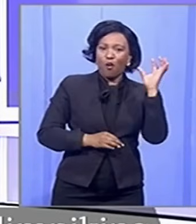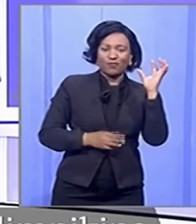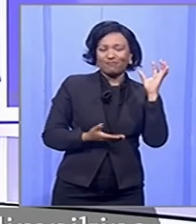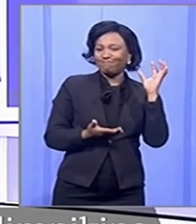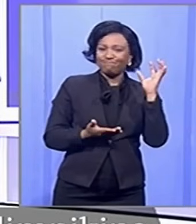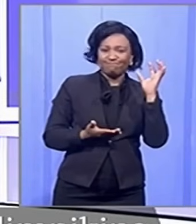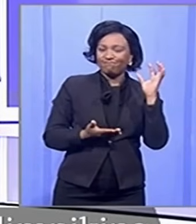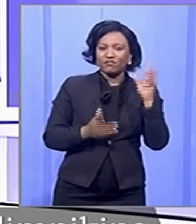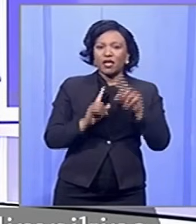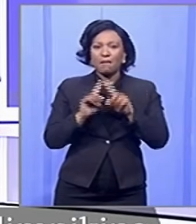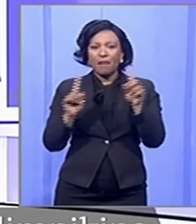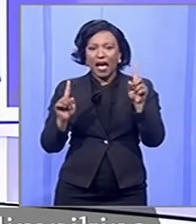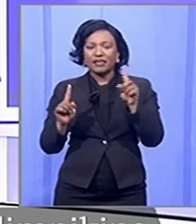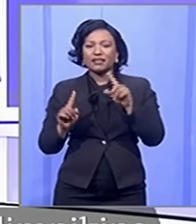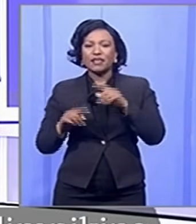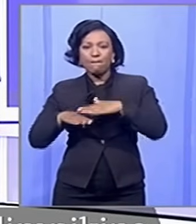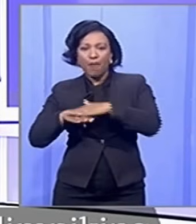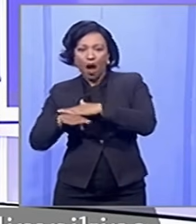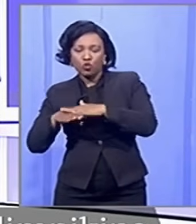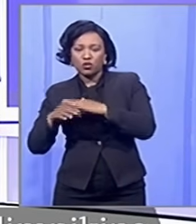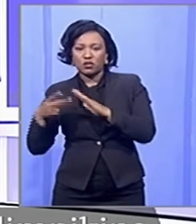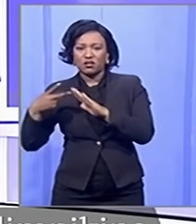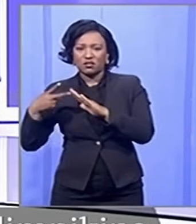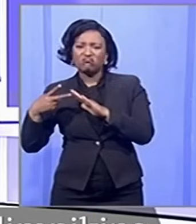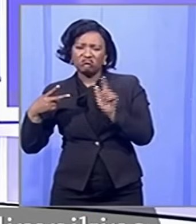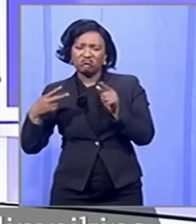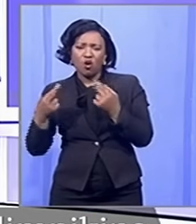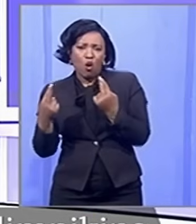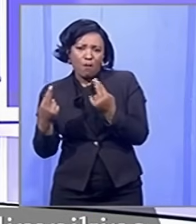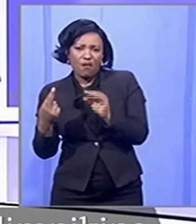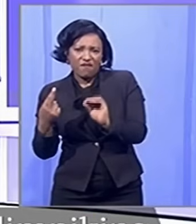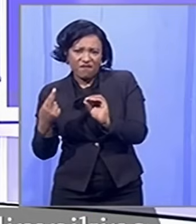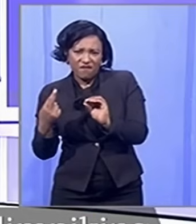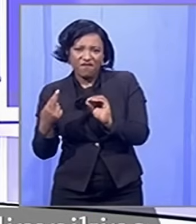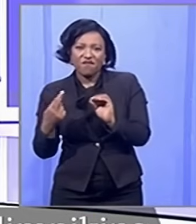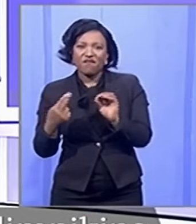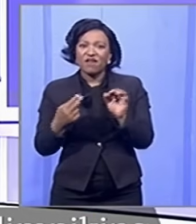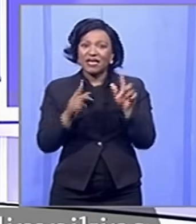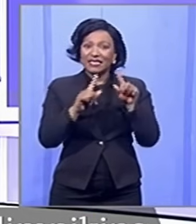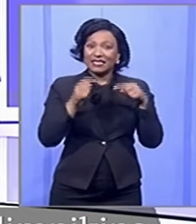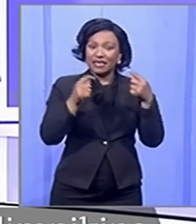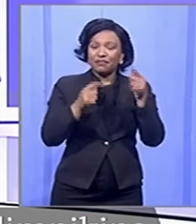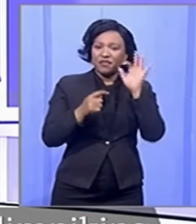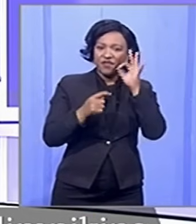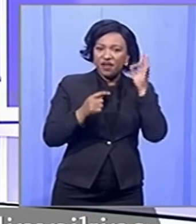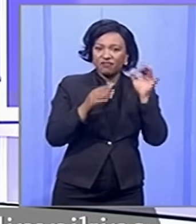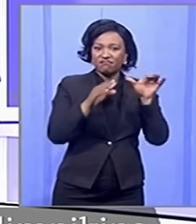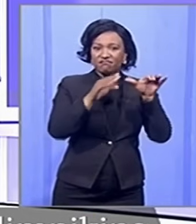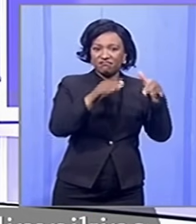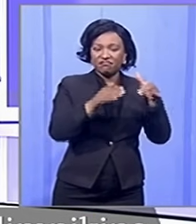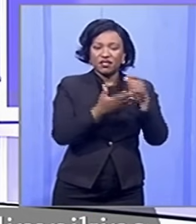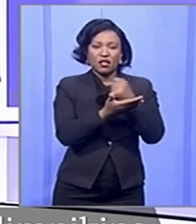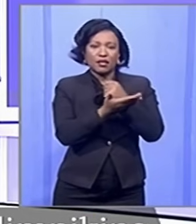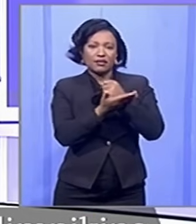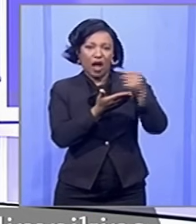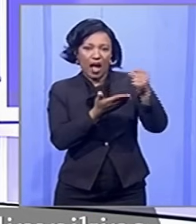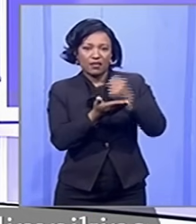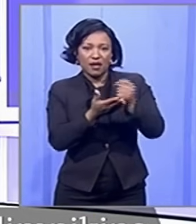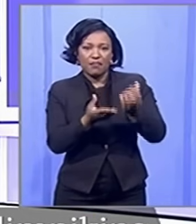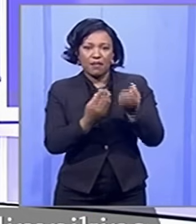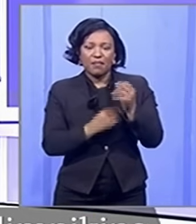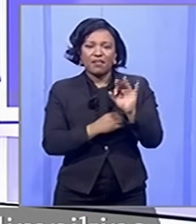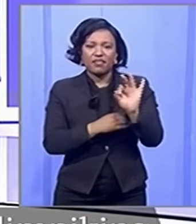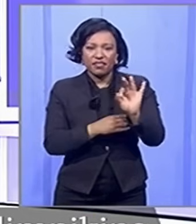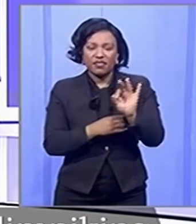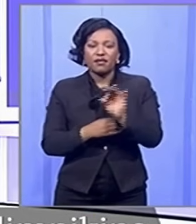fela kholofelo ya medale wa bronze yona e sa le gona. Sehlopha sa Fora se hweditše di-try tše 3 mola the